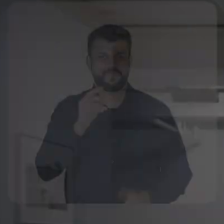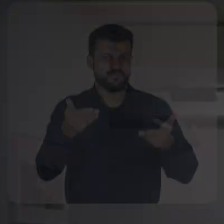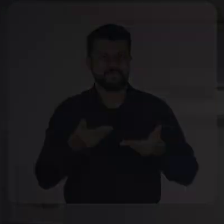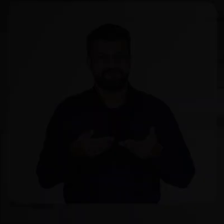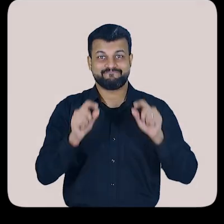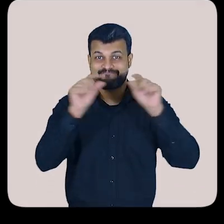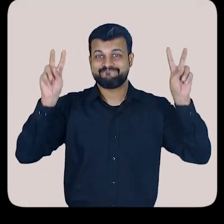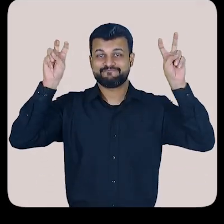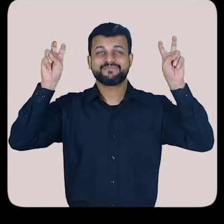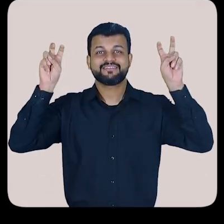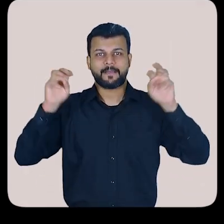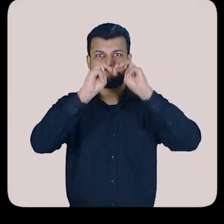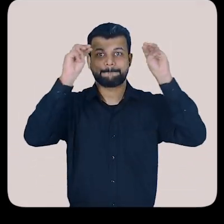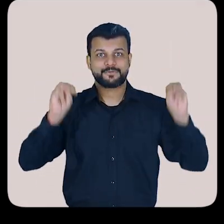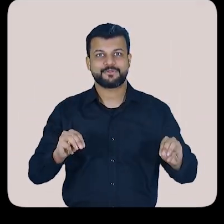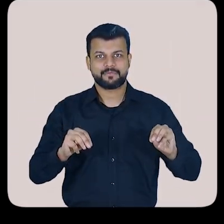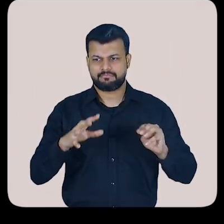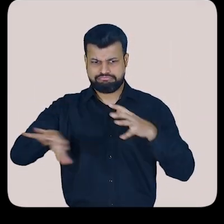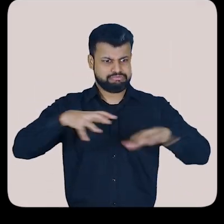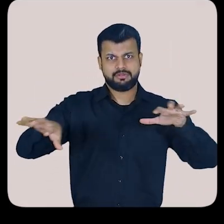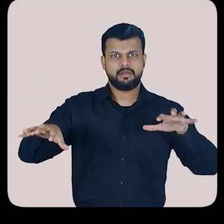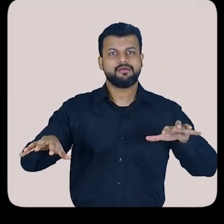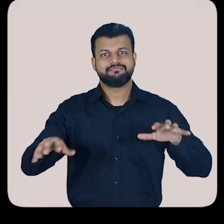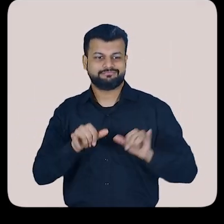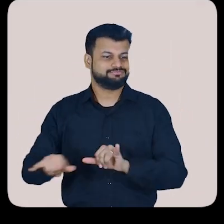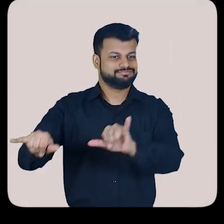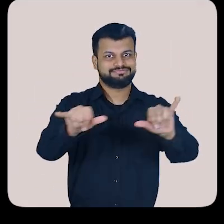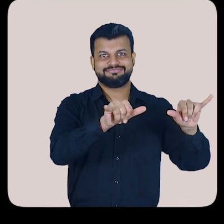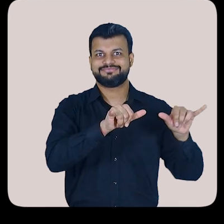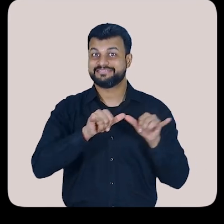Welcome back to another episode of Museums Without Borders.